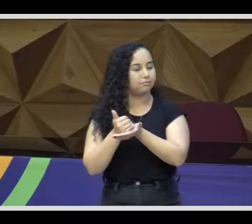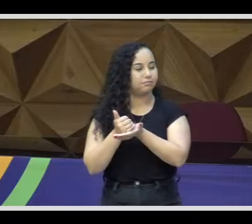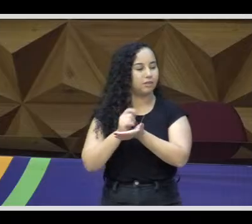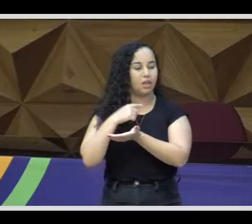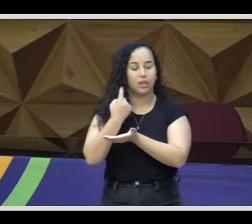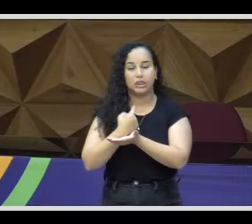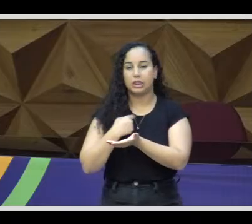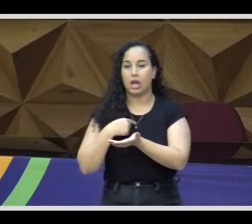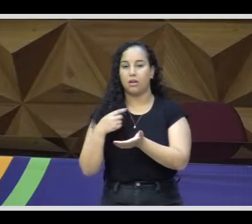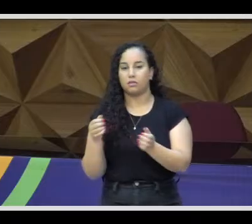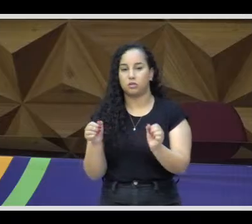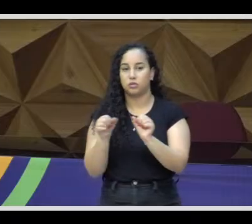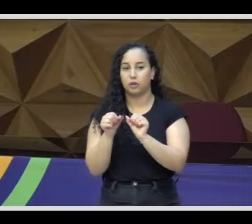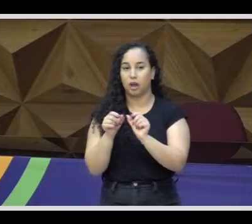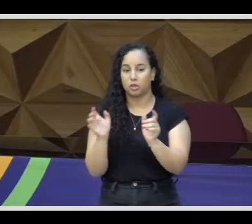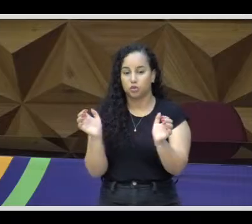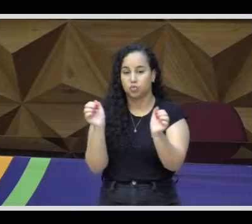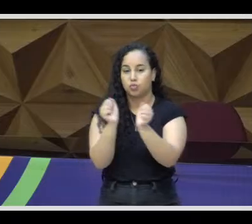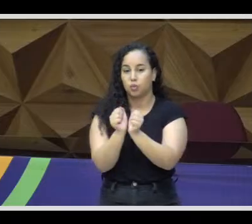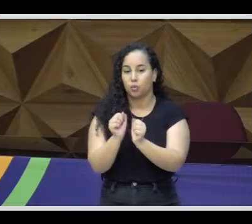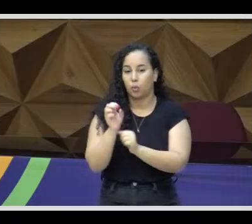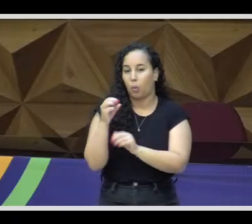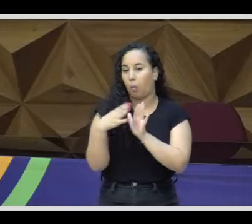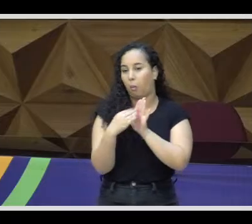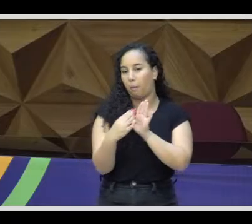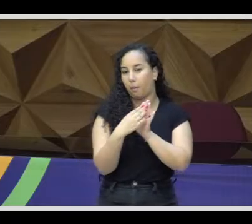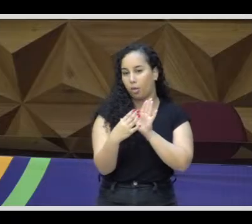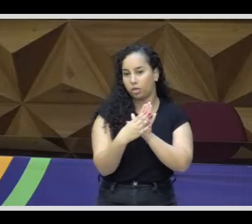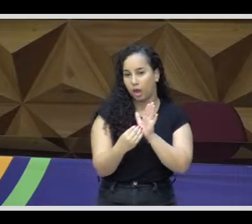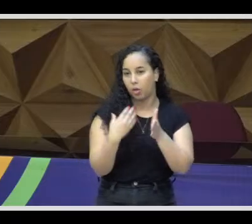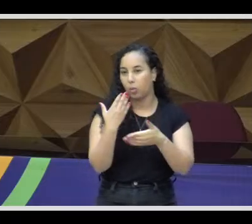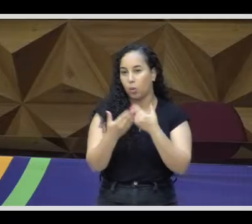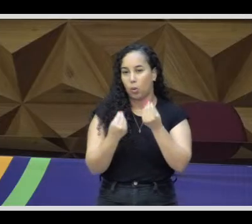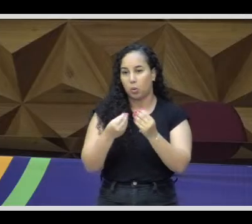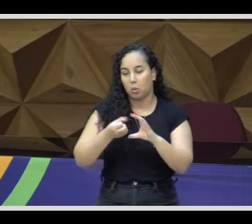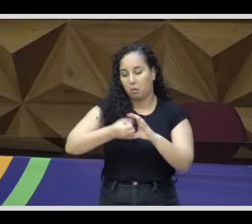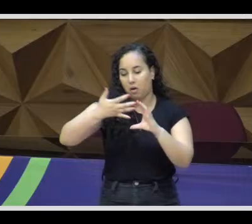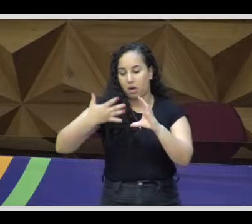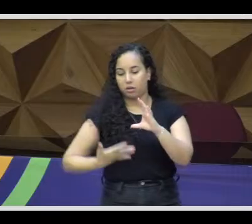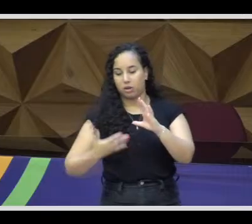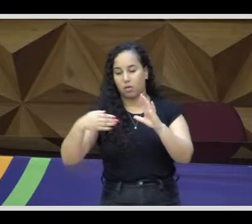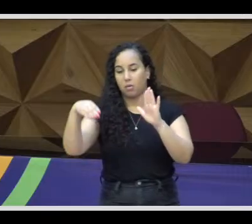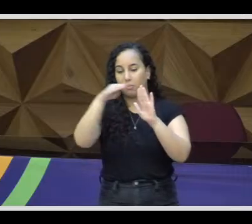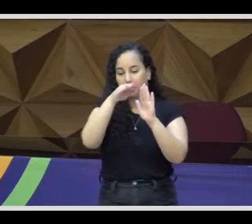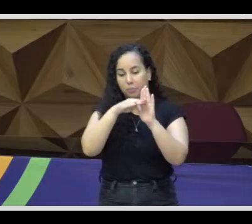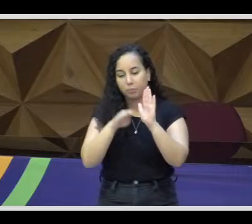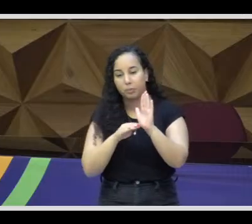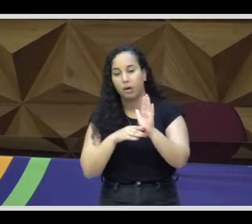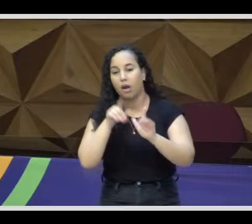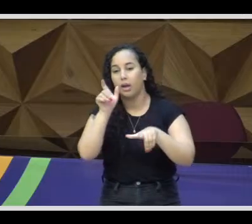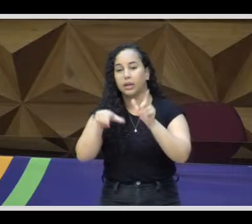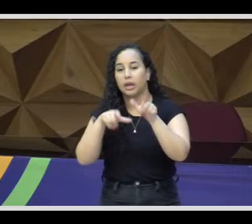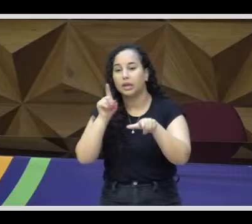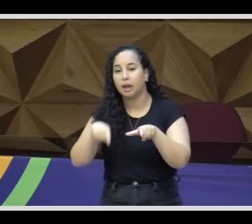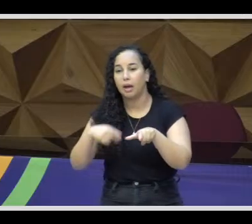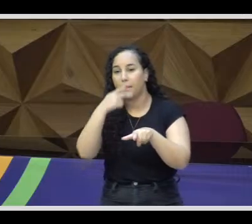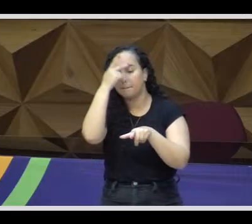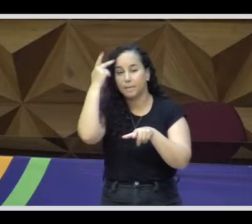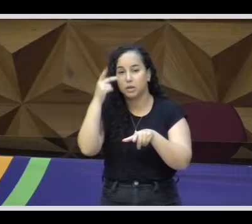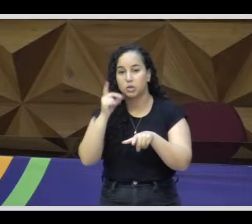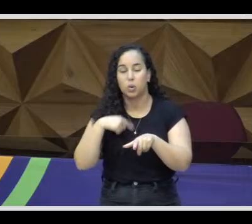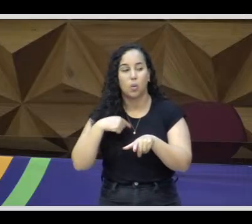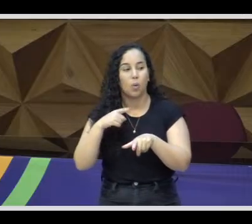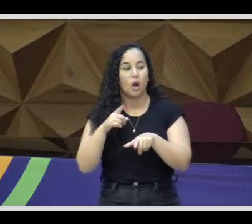We put together a model that classify who are the voters based on